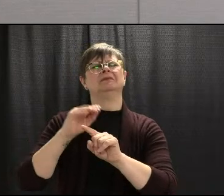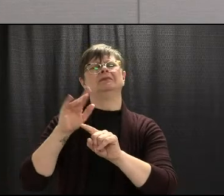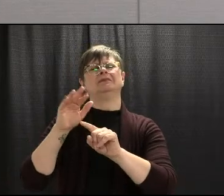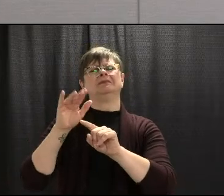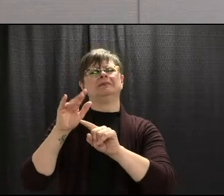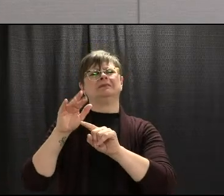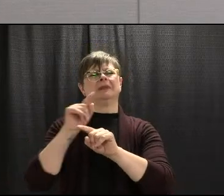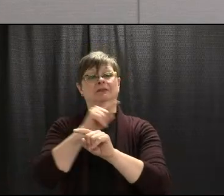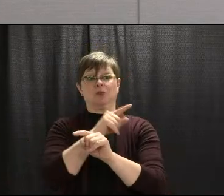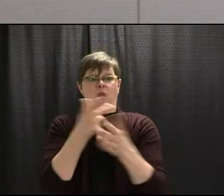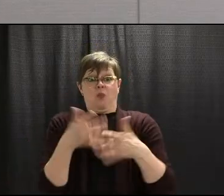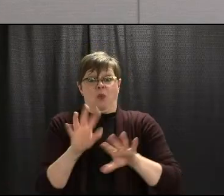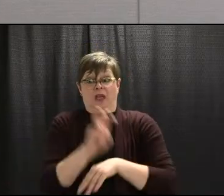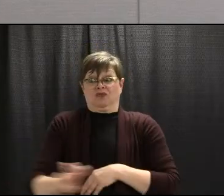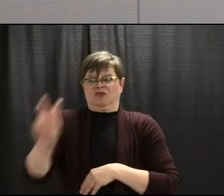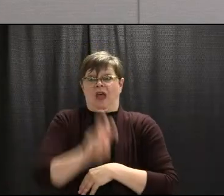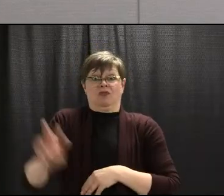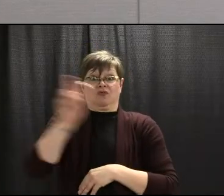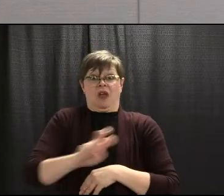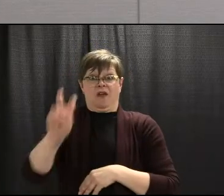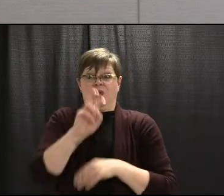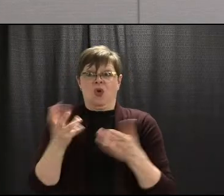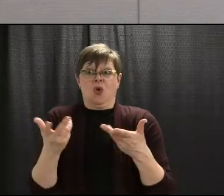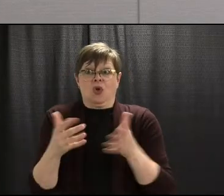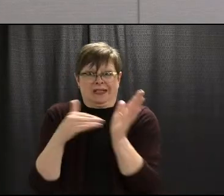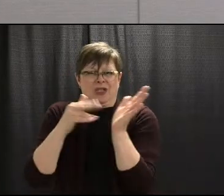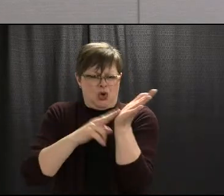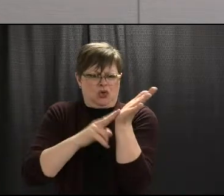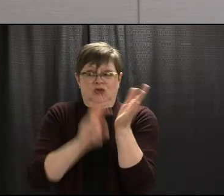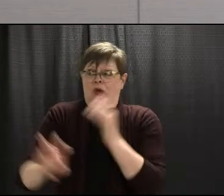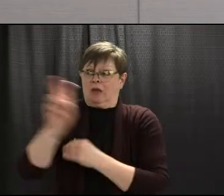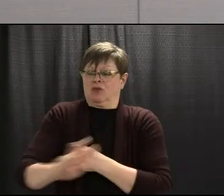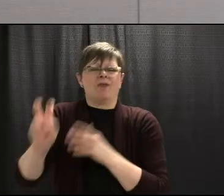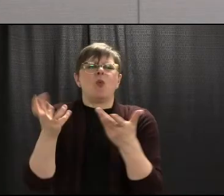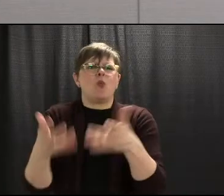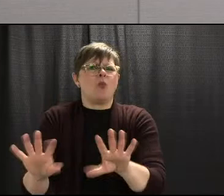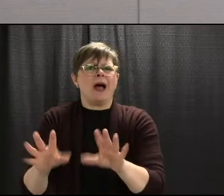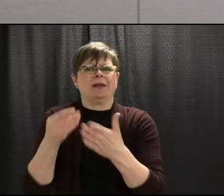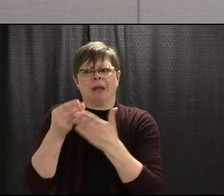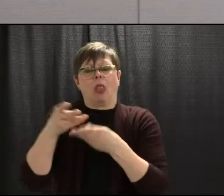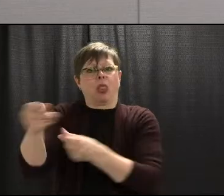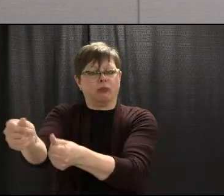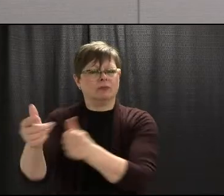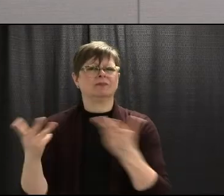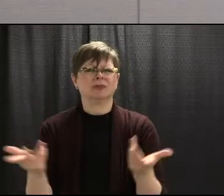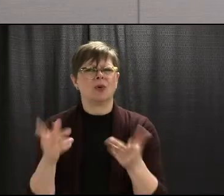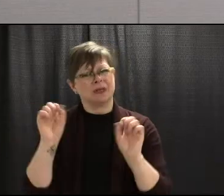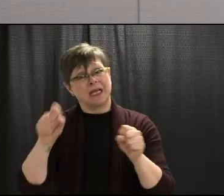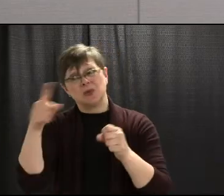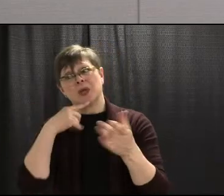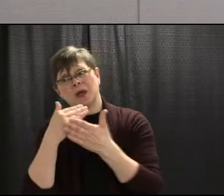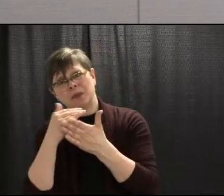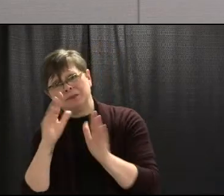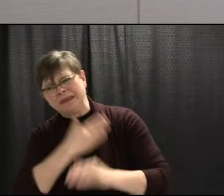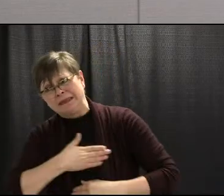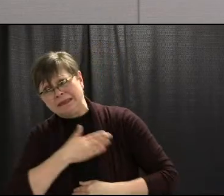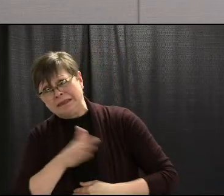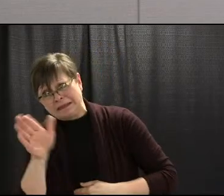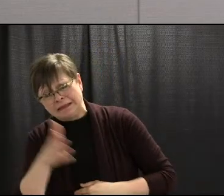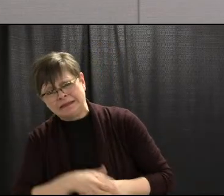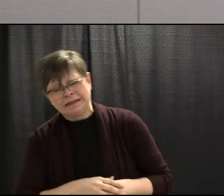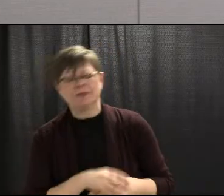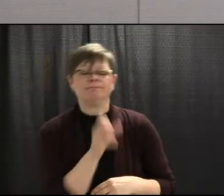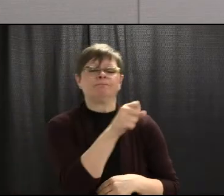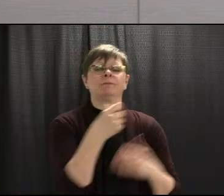away from these travel nurses. Can you speak to that? Yeah, absolutely. I mean, we have